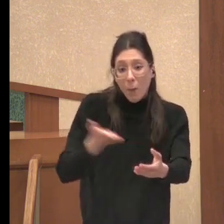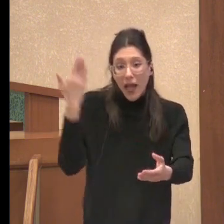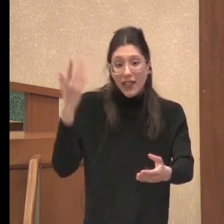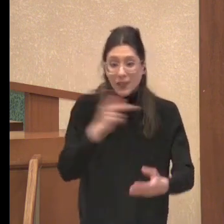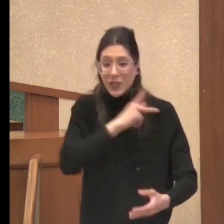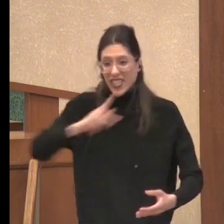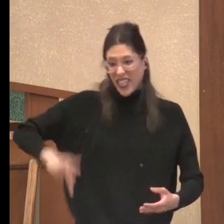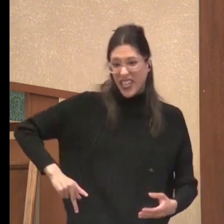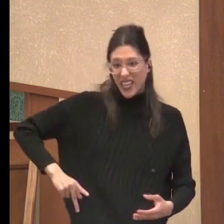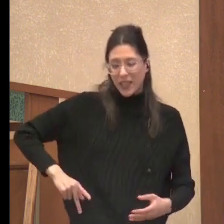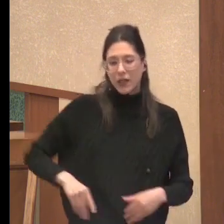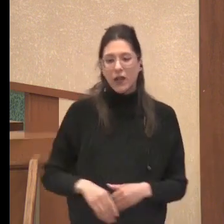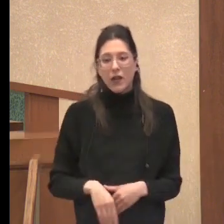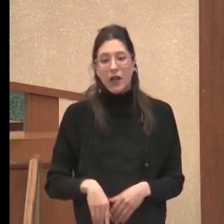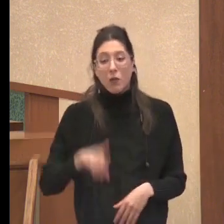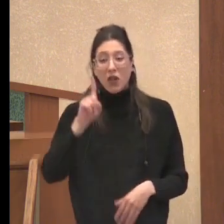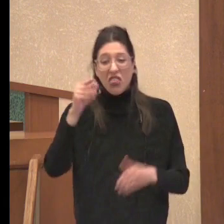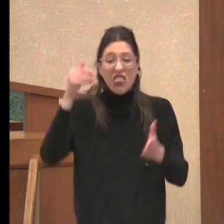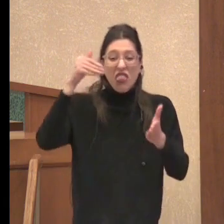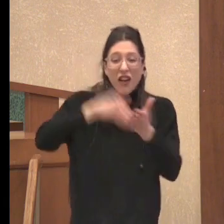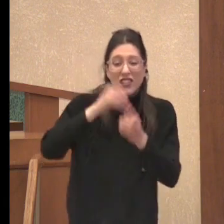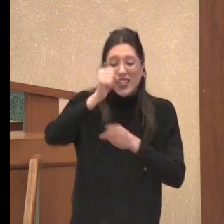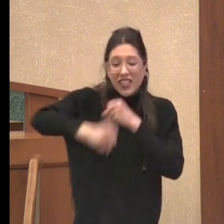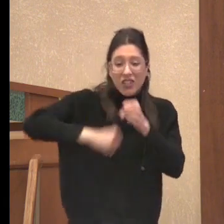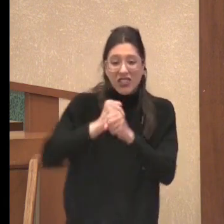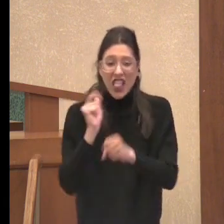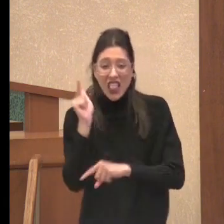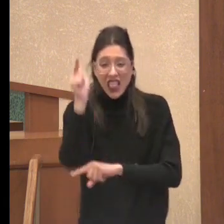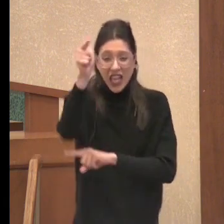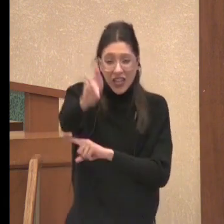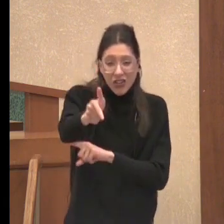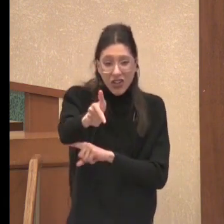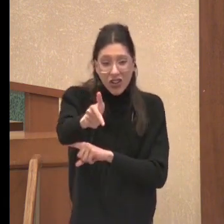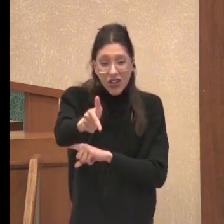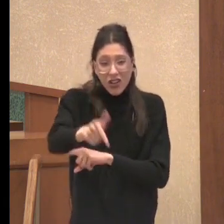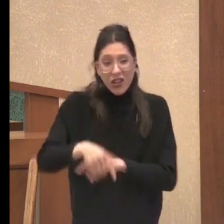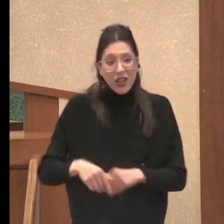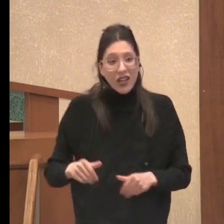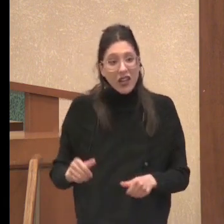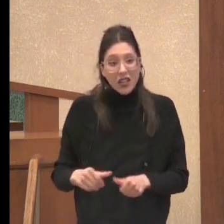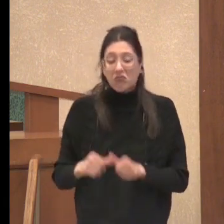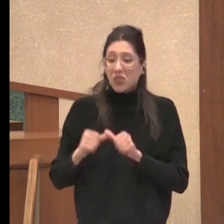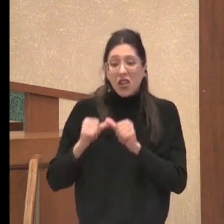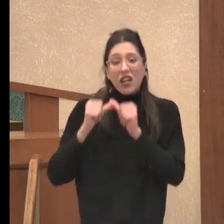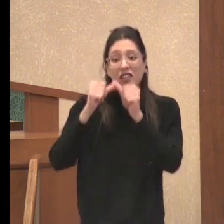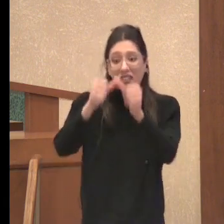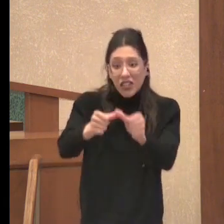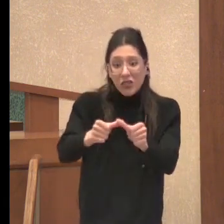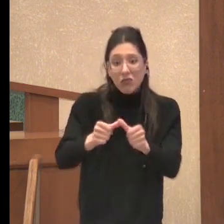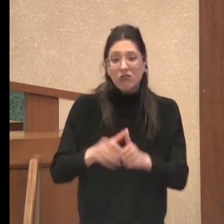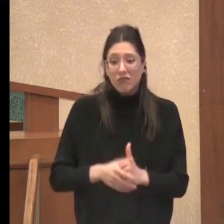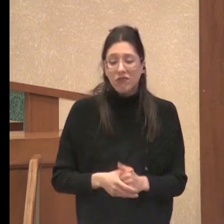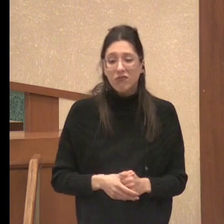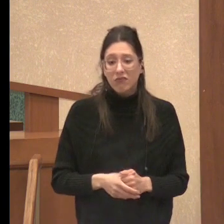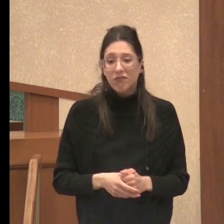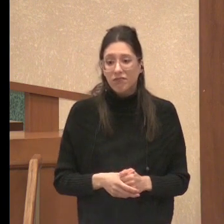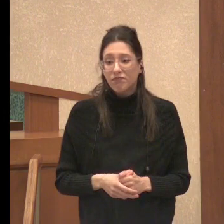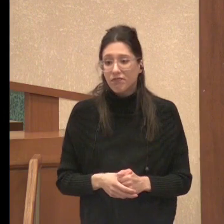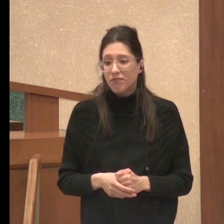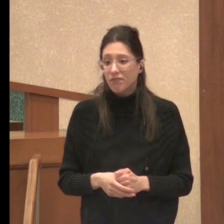Even 1,000 years later now, after David's time, this was still a part of their collective memory.